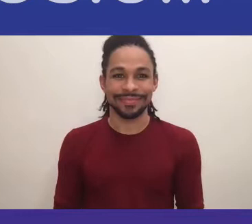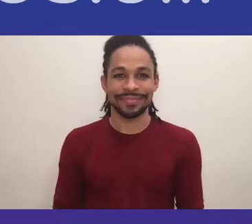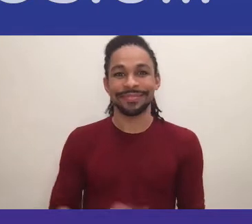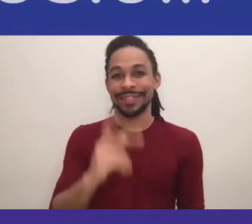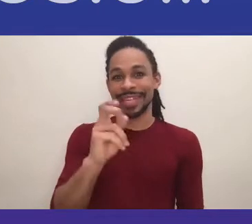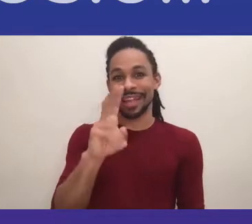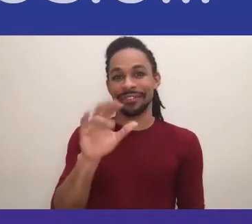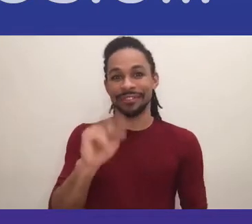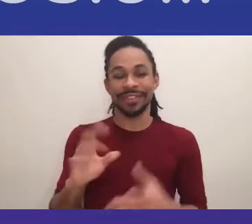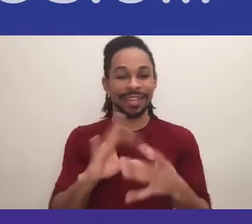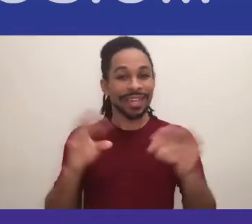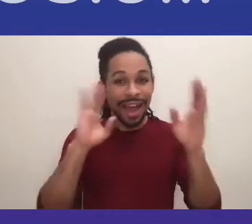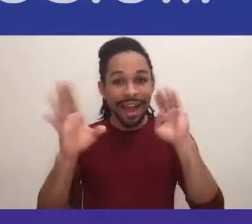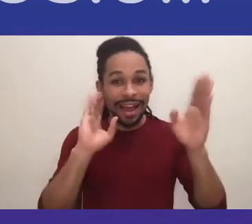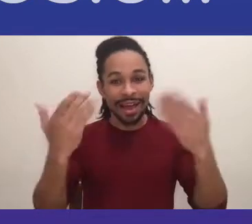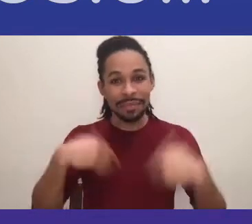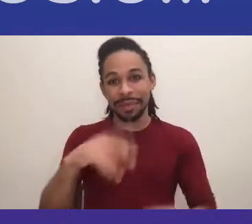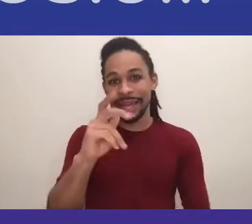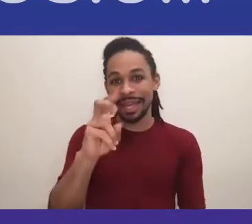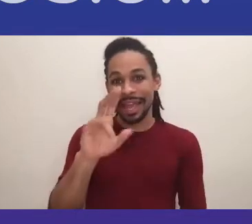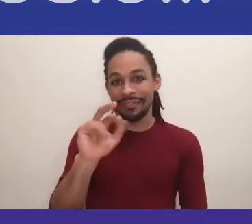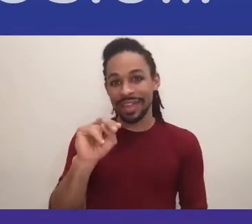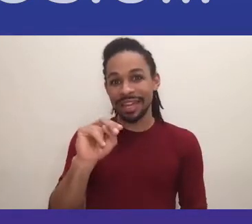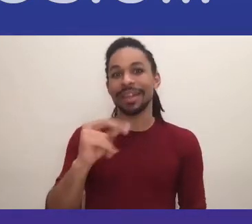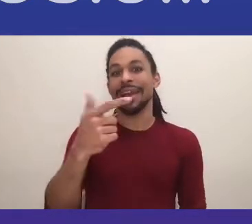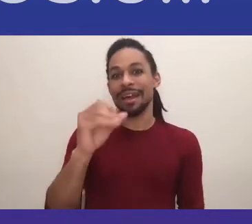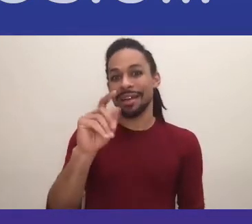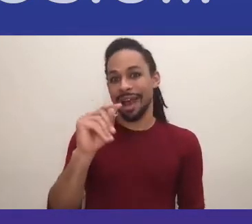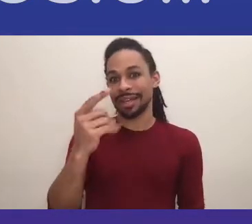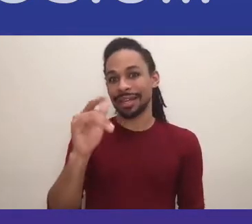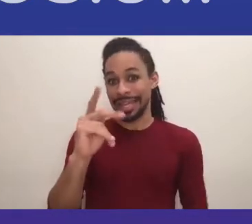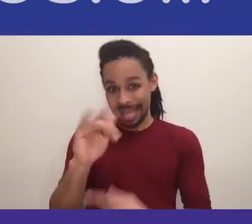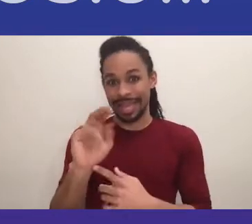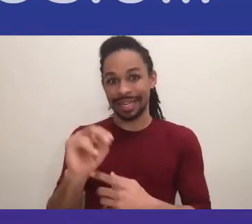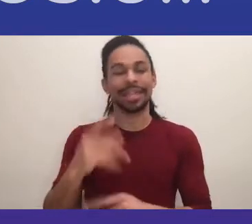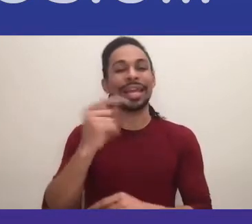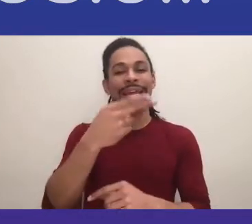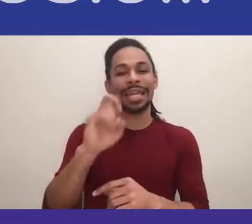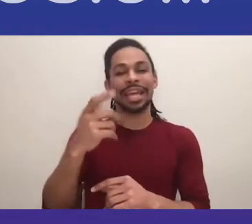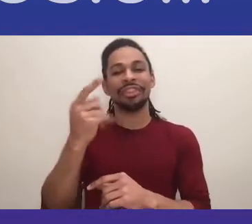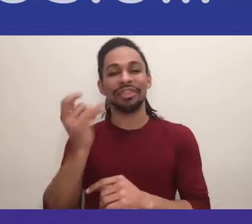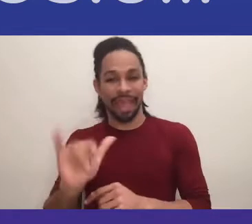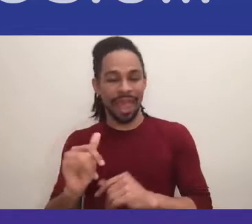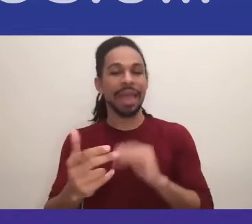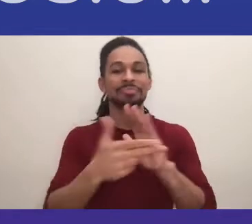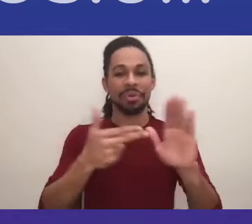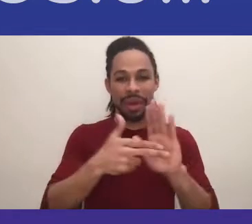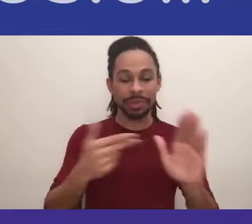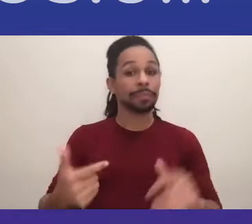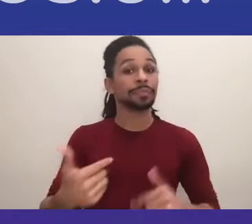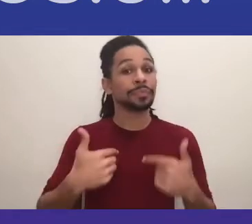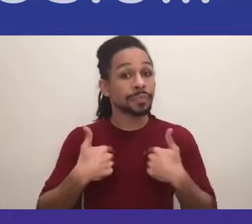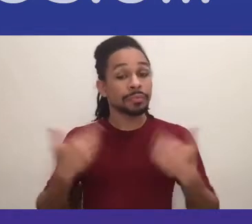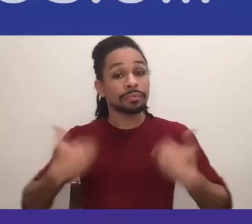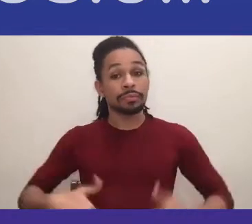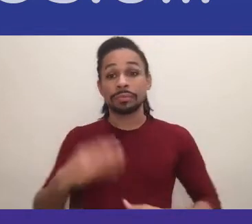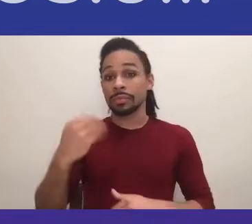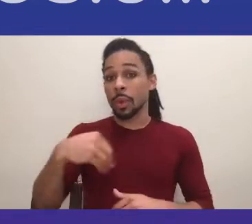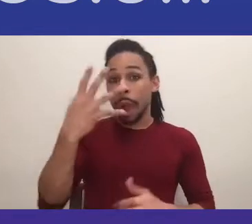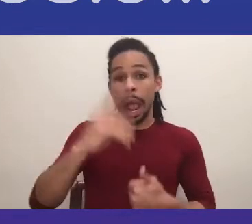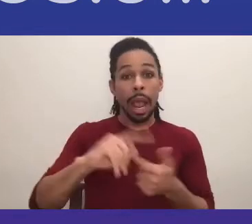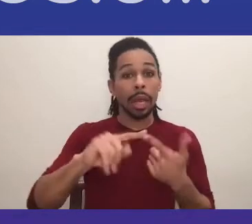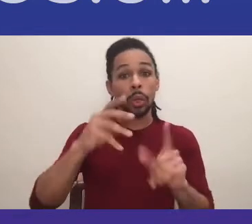Hi, my name is Kevin Gotkin. I use he or they pronouns. I am a white,